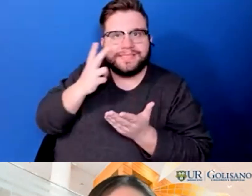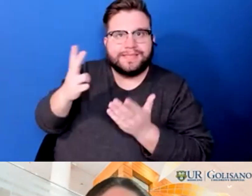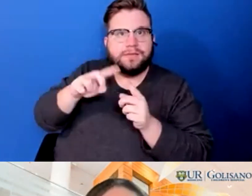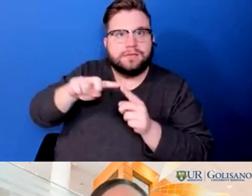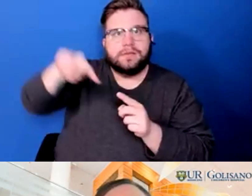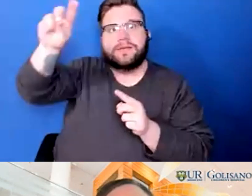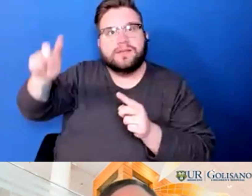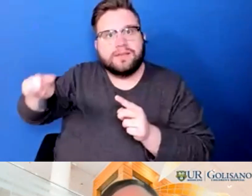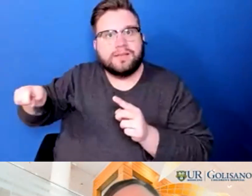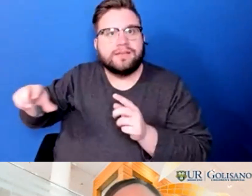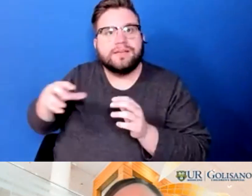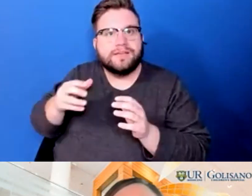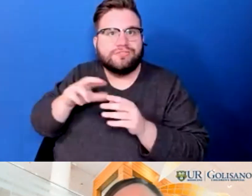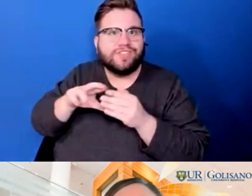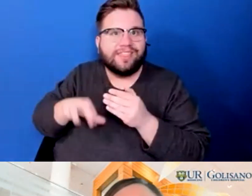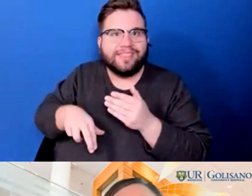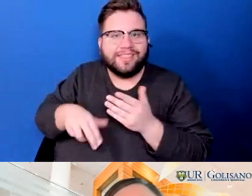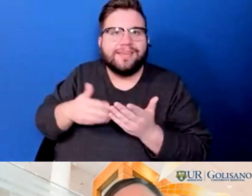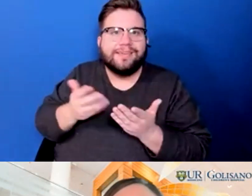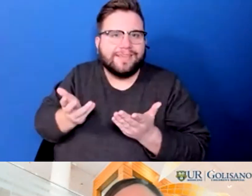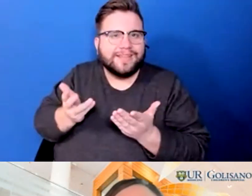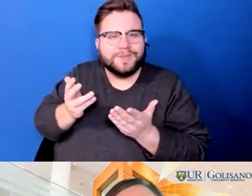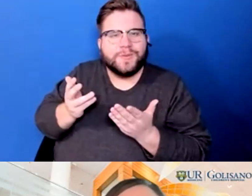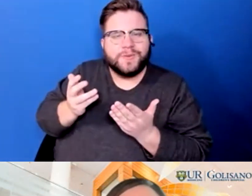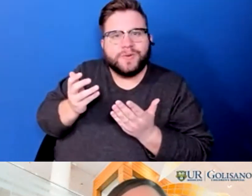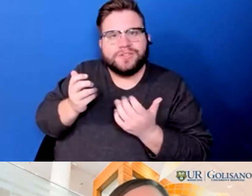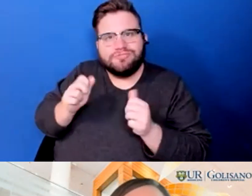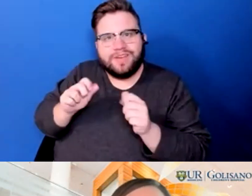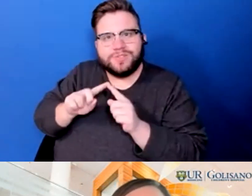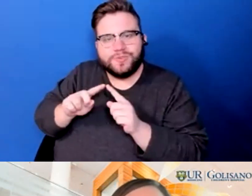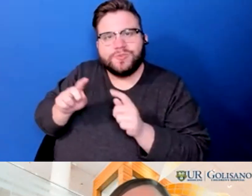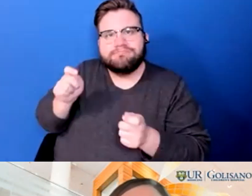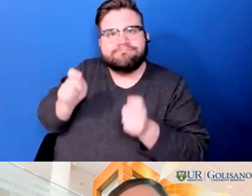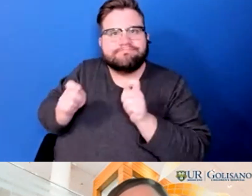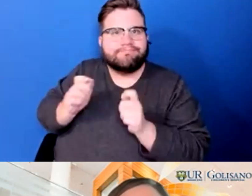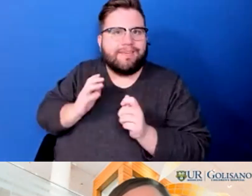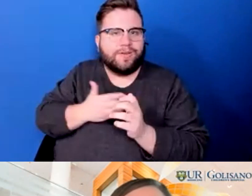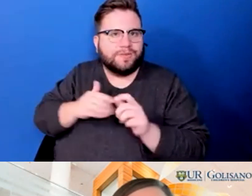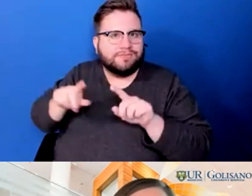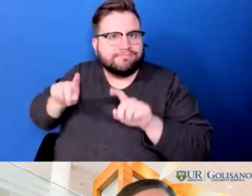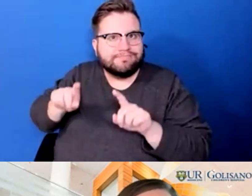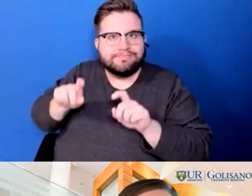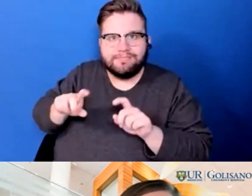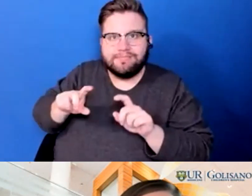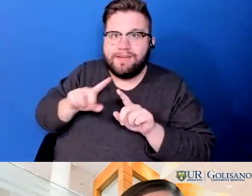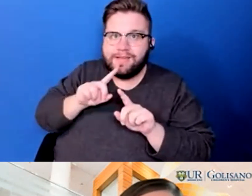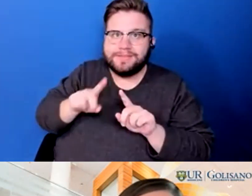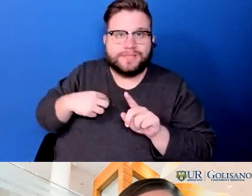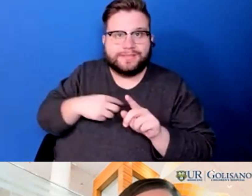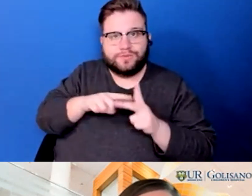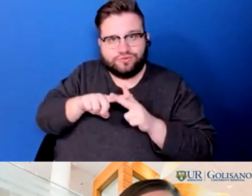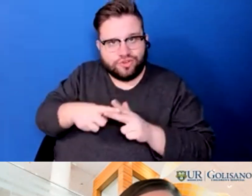of feedback into account as we newly kind of dive into this research area is something we're excited to engage with.